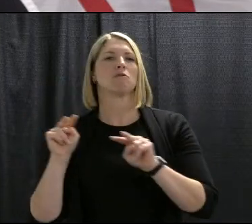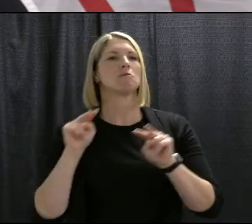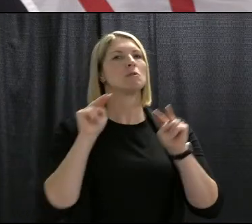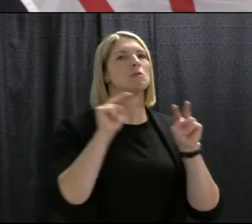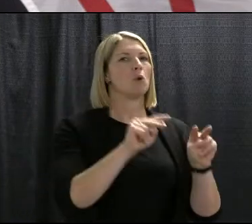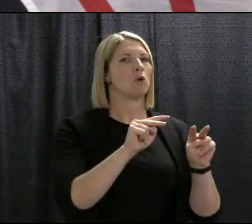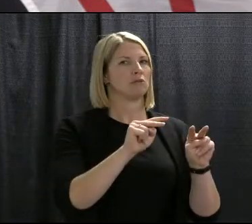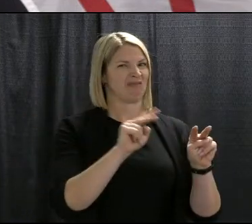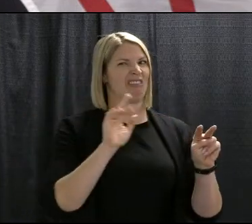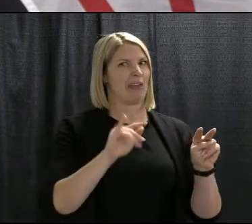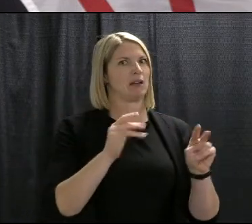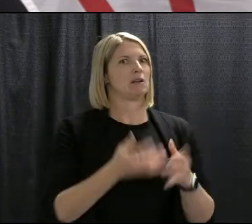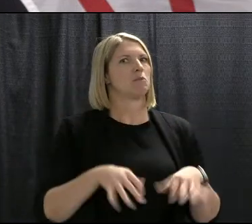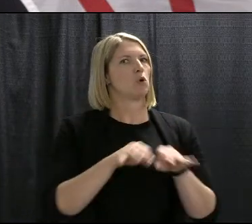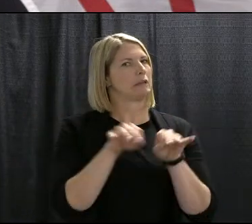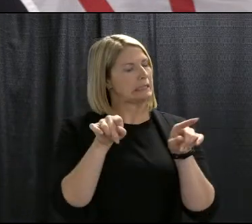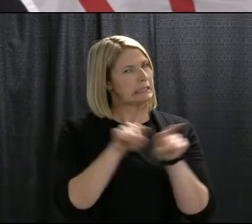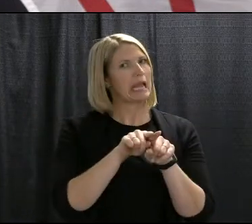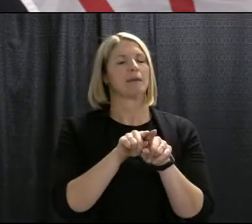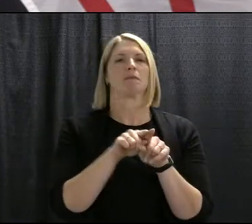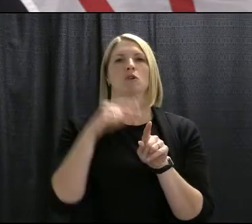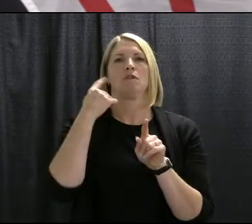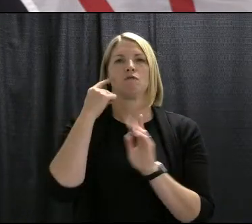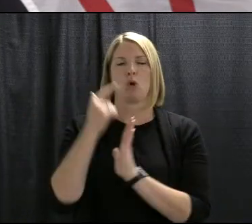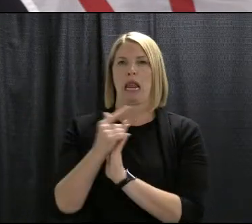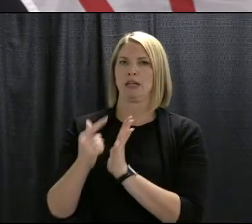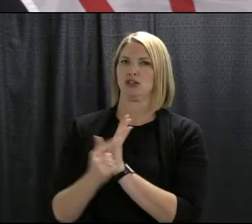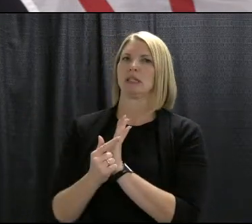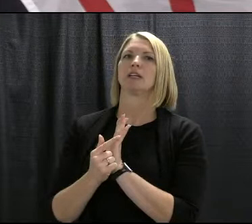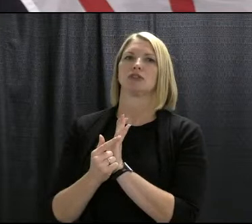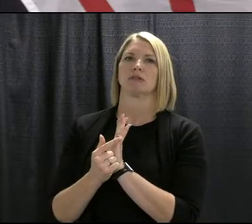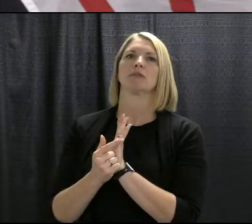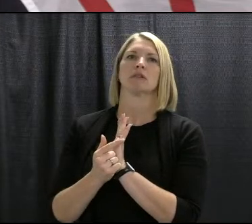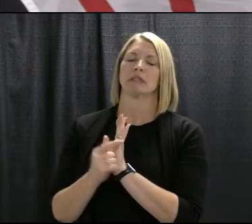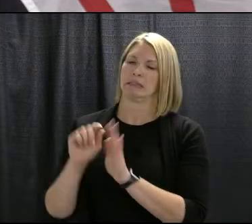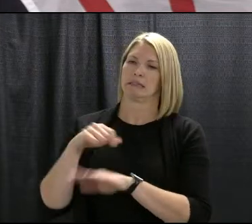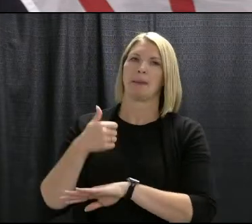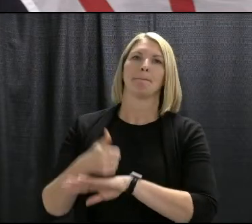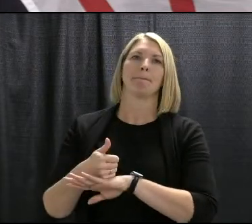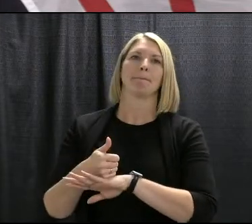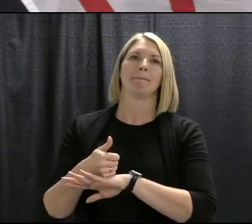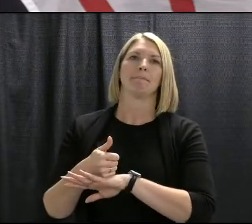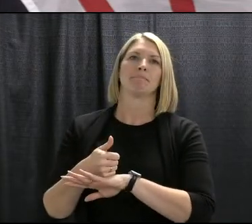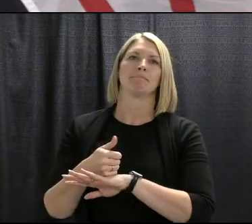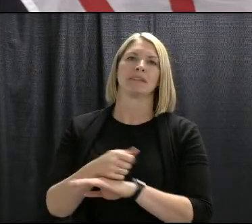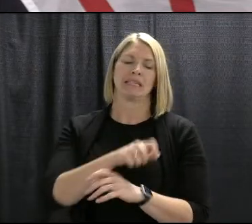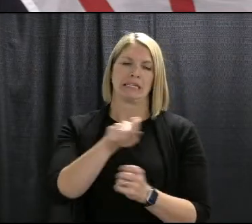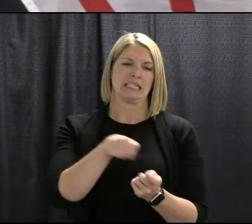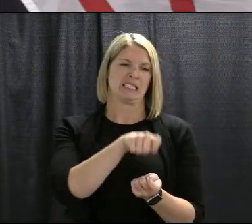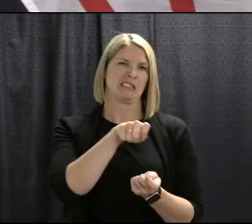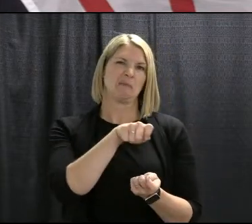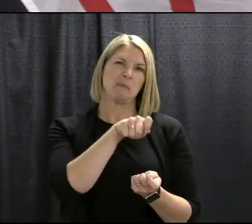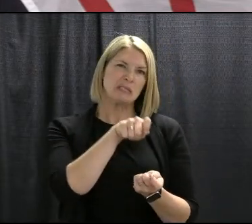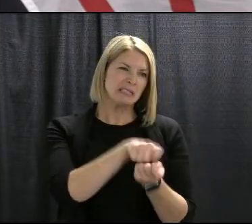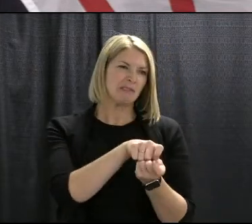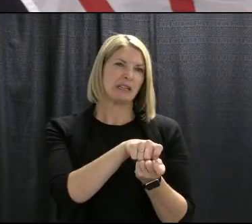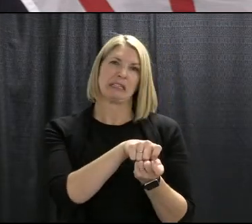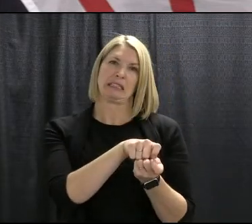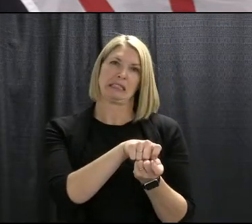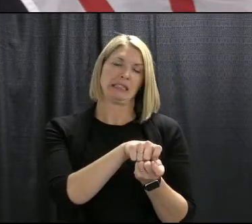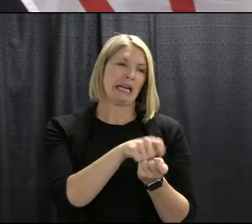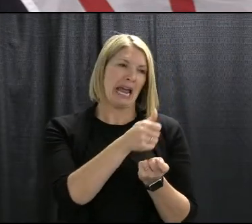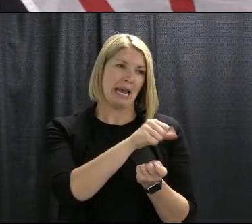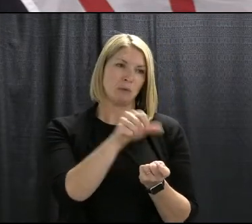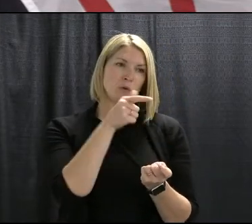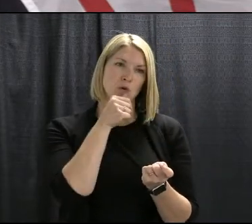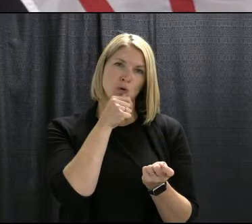implemented. That is why this legislation has specific consequences for those employers who do not implement pay